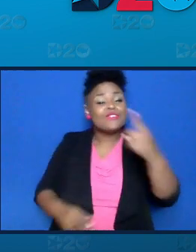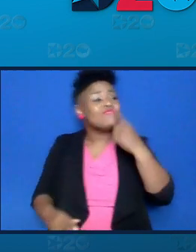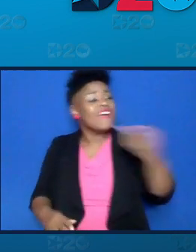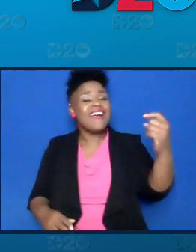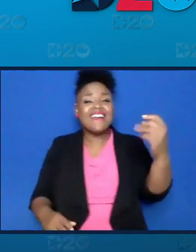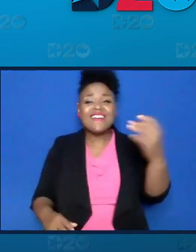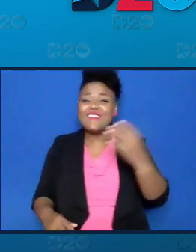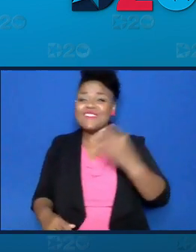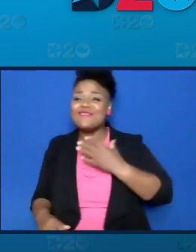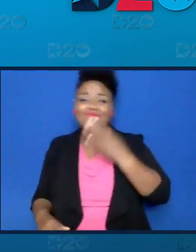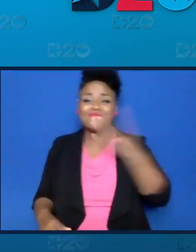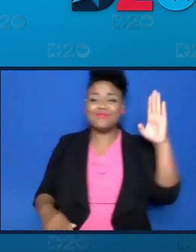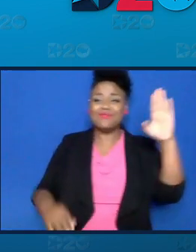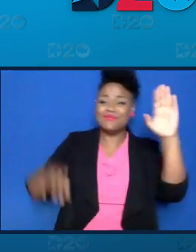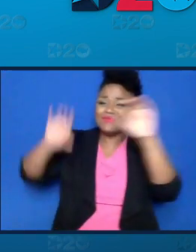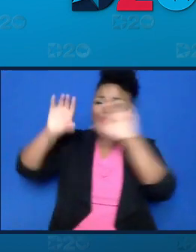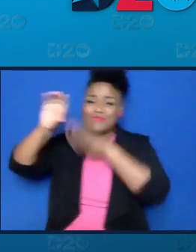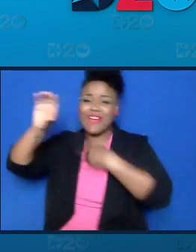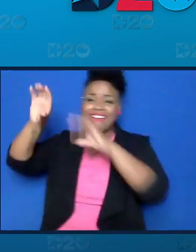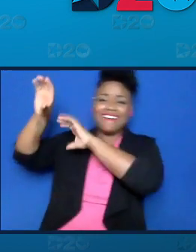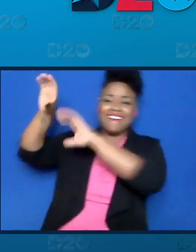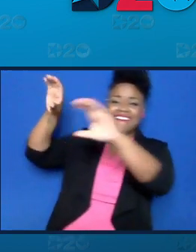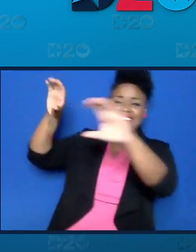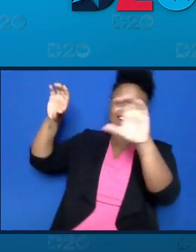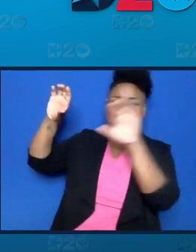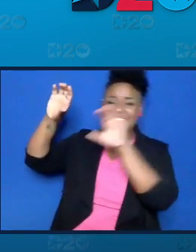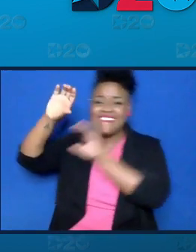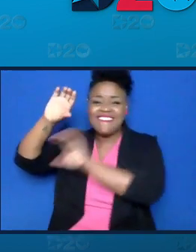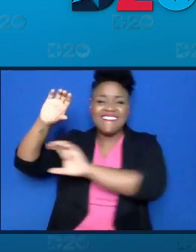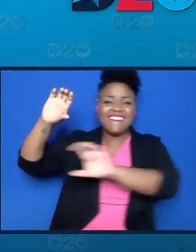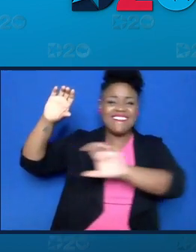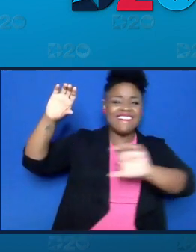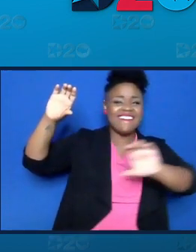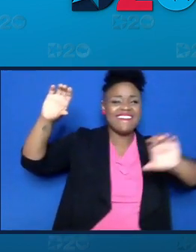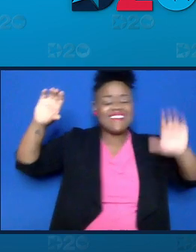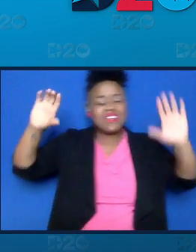and bright stars through the